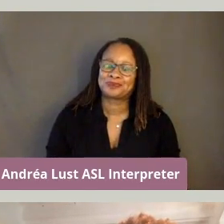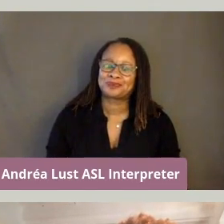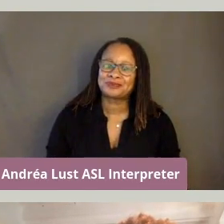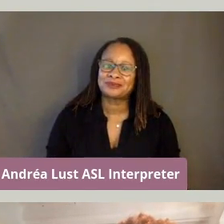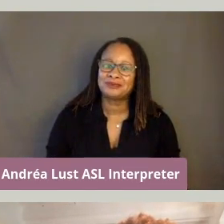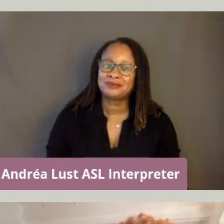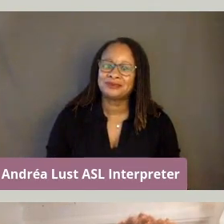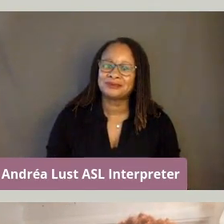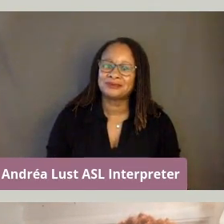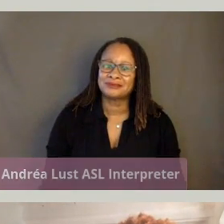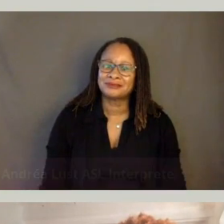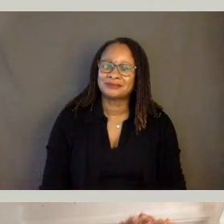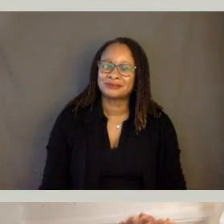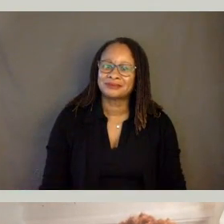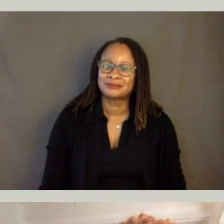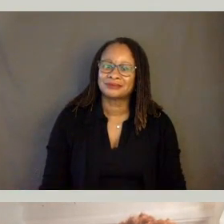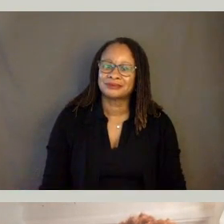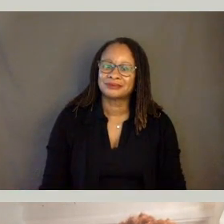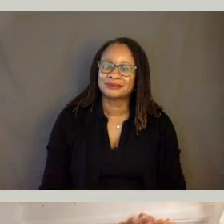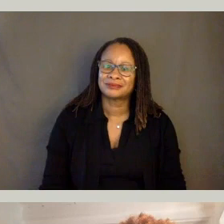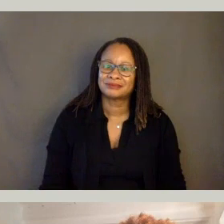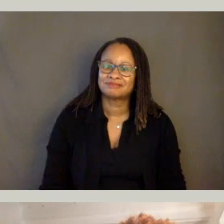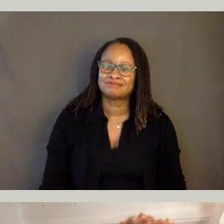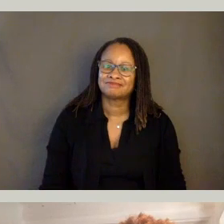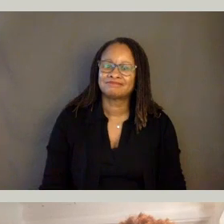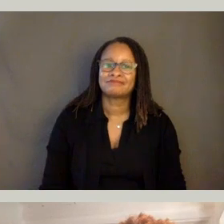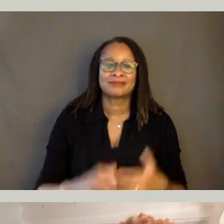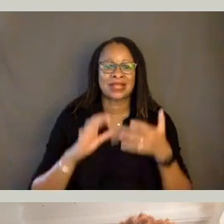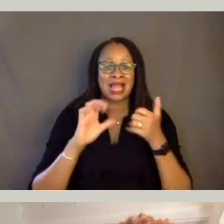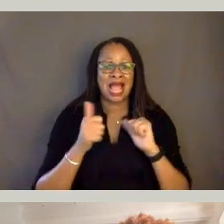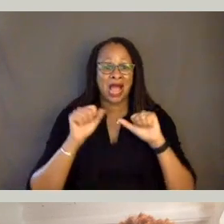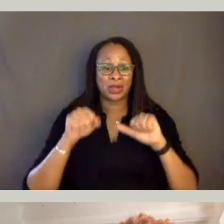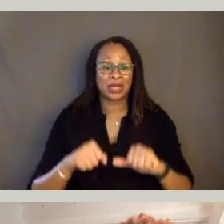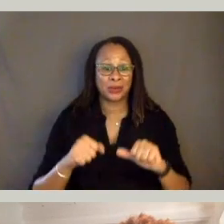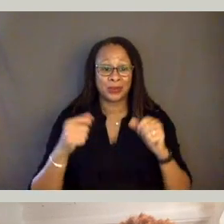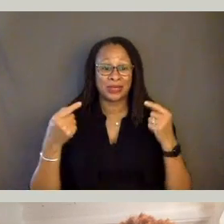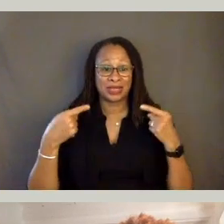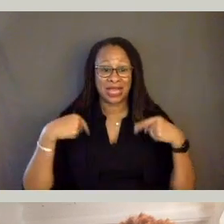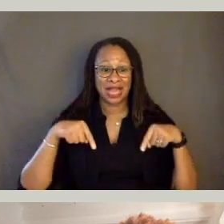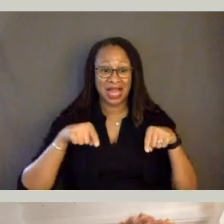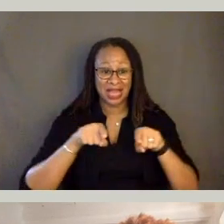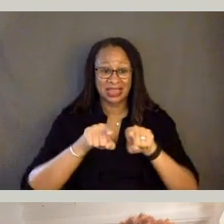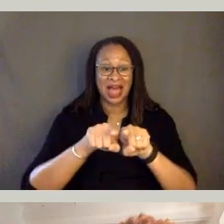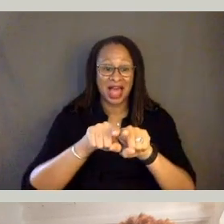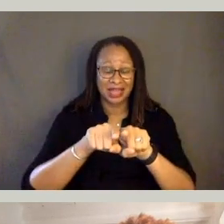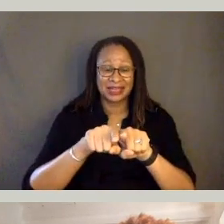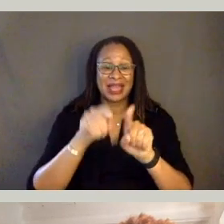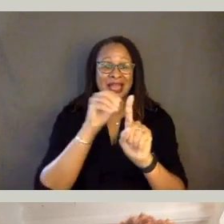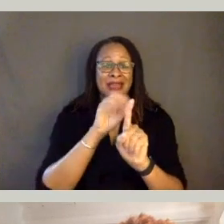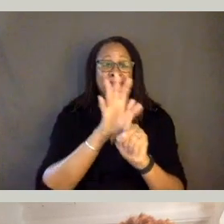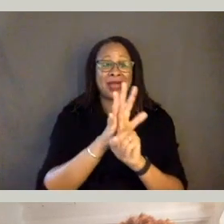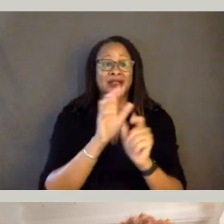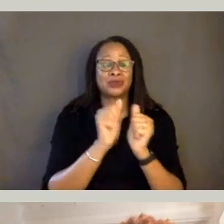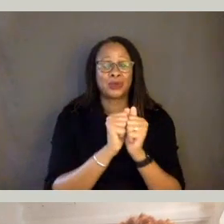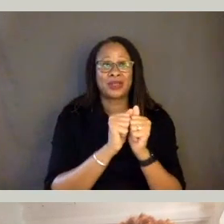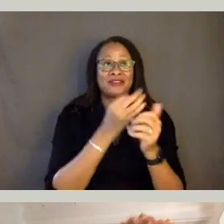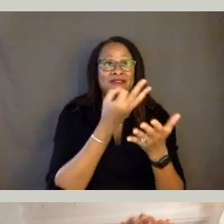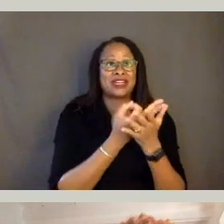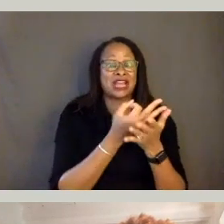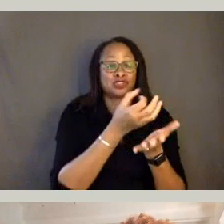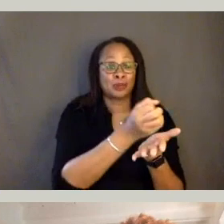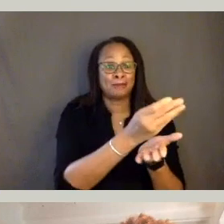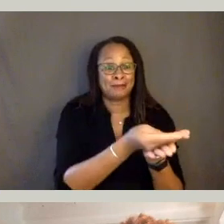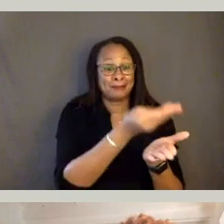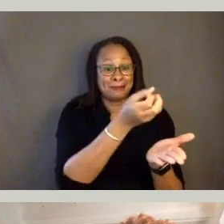Okay, great. So there's a question about, how can we align impact with financial return on investment?